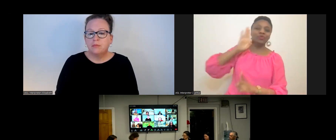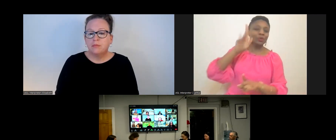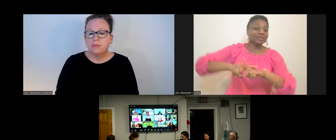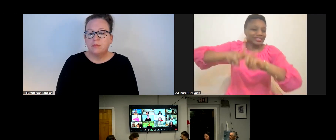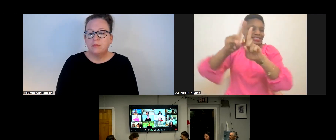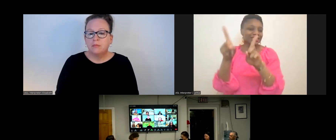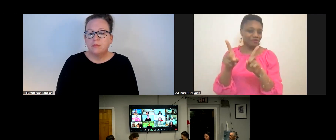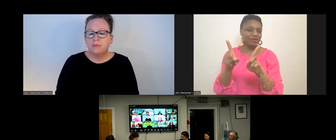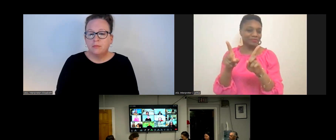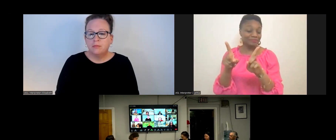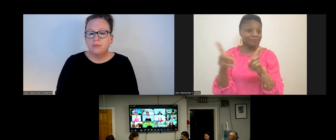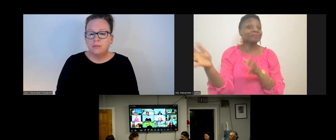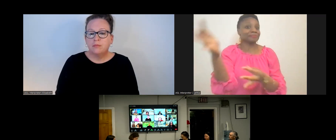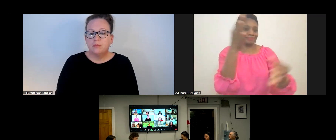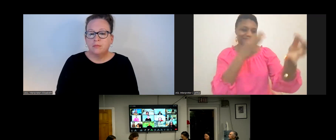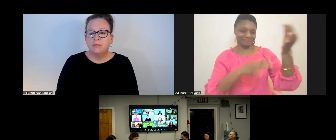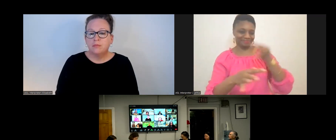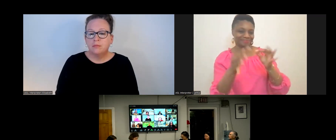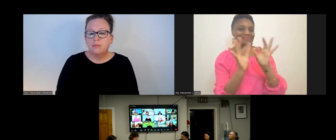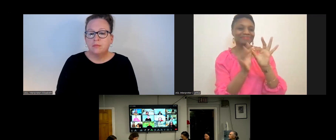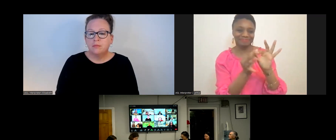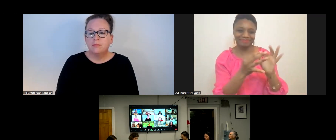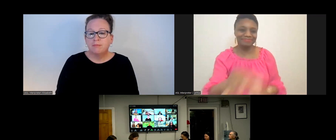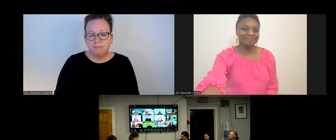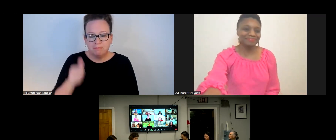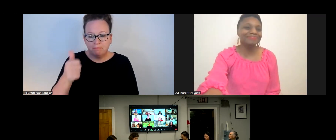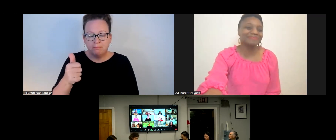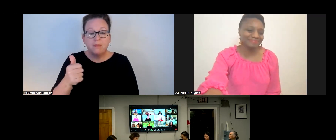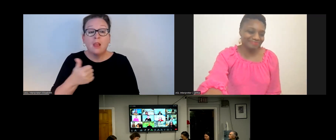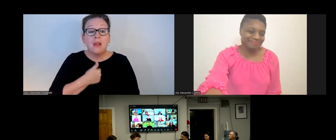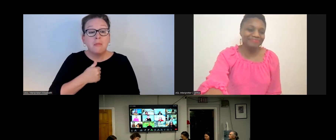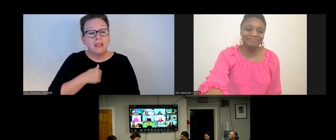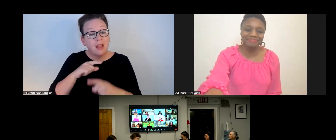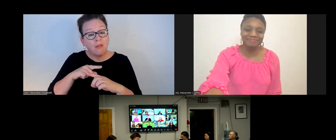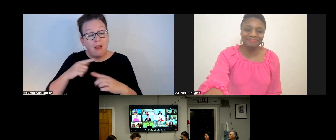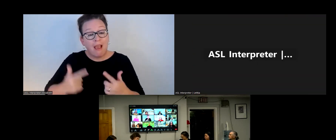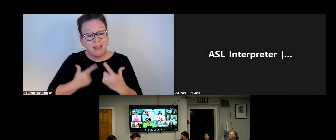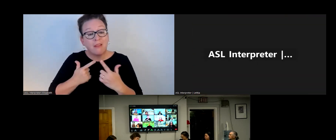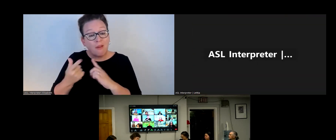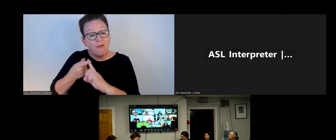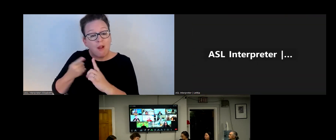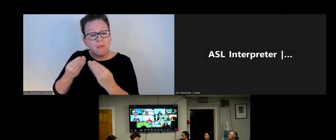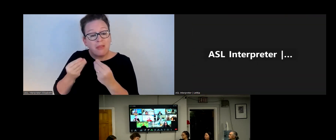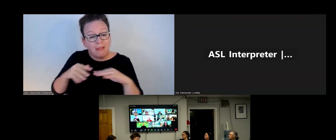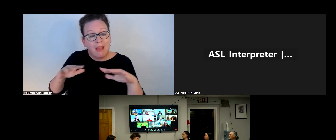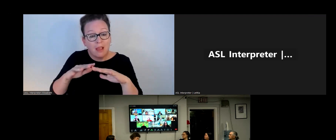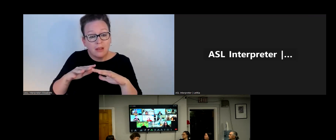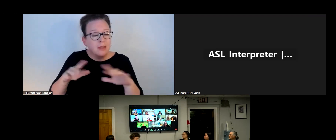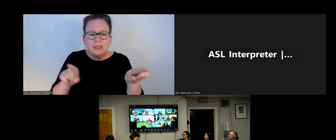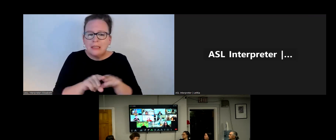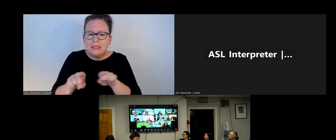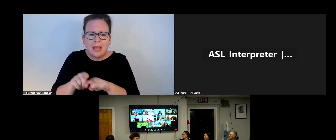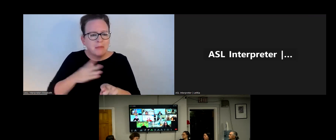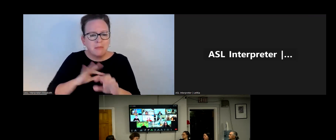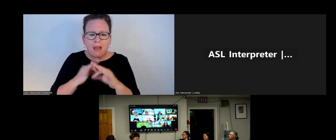advantage of food sovereignty. And, you know, I live off the land very often, as does my family sometimes. So I think it's just,